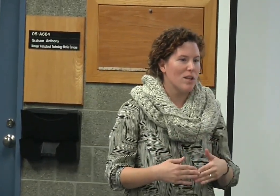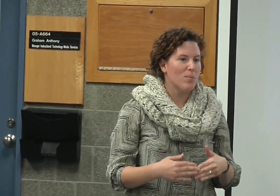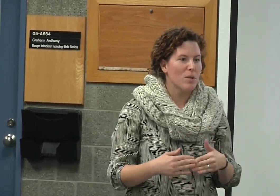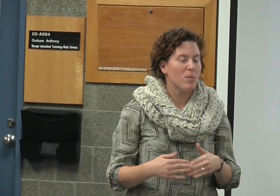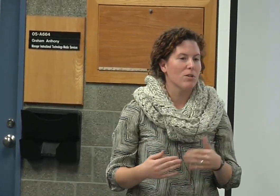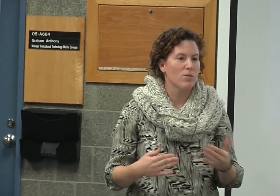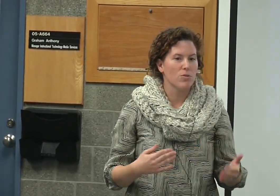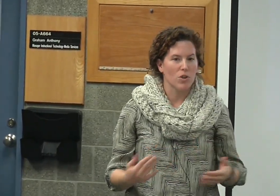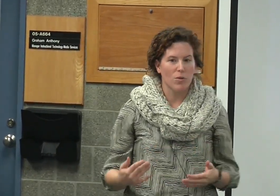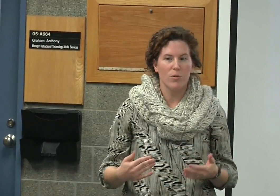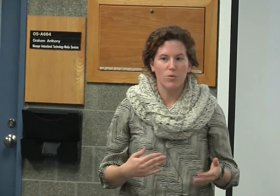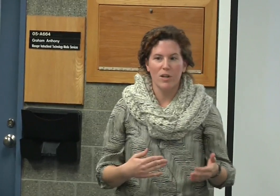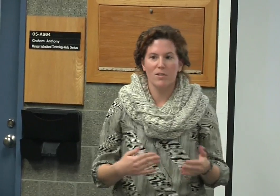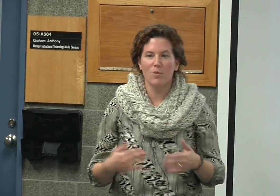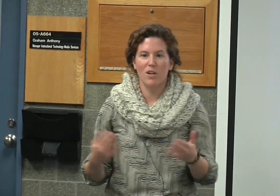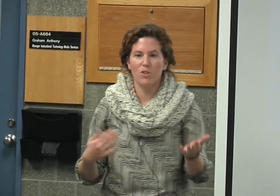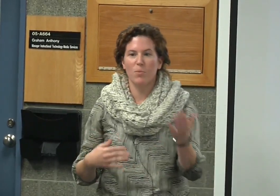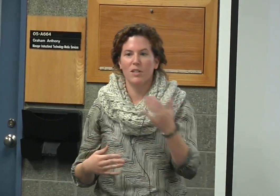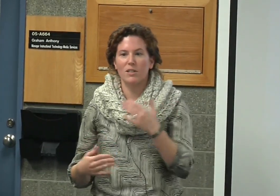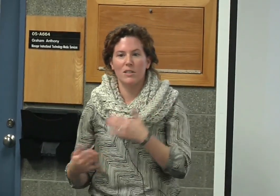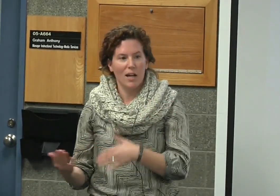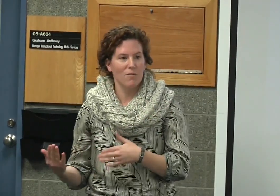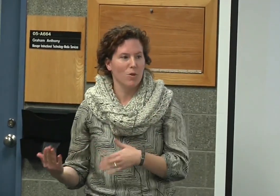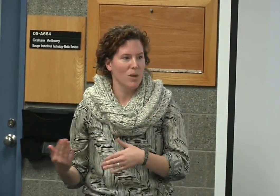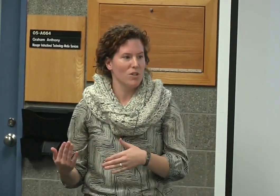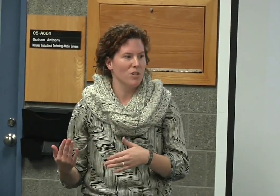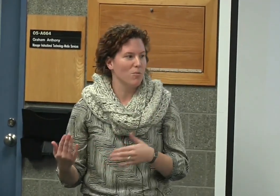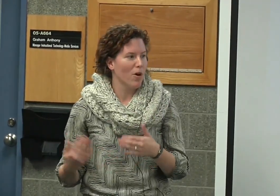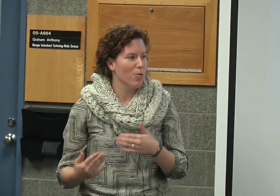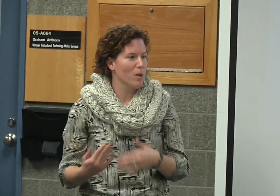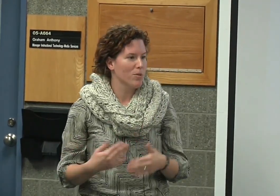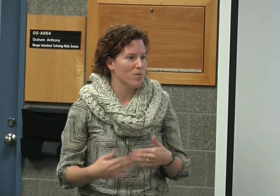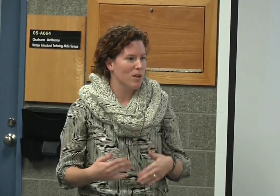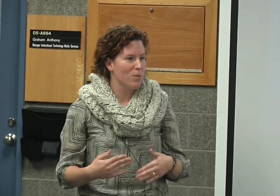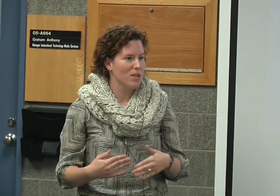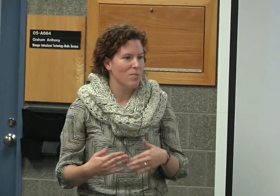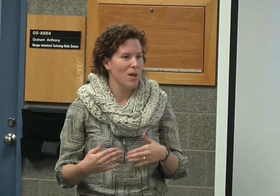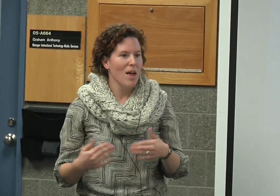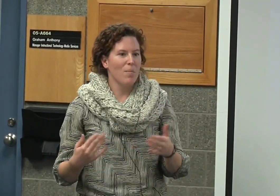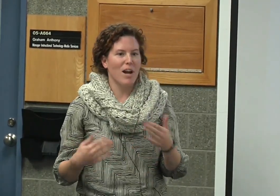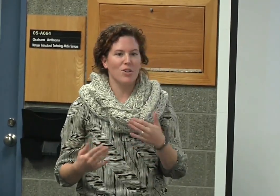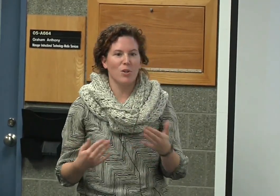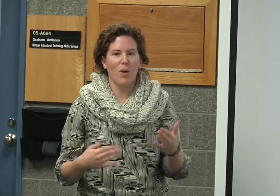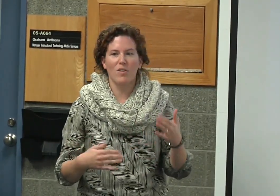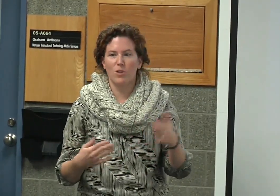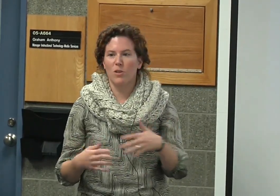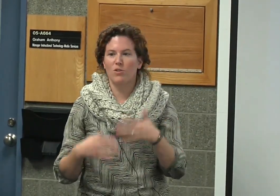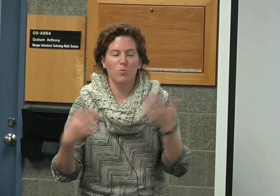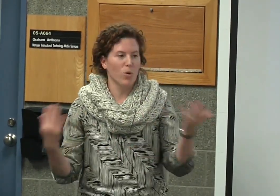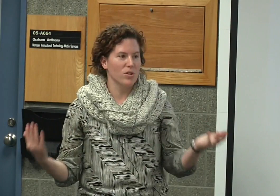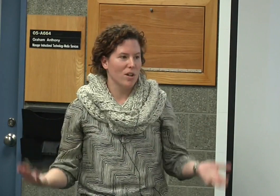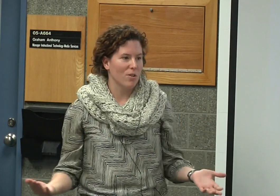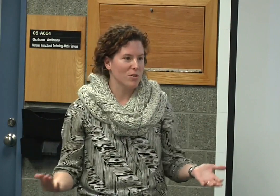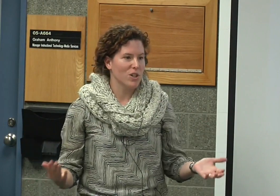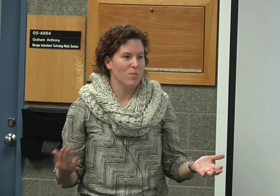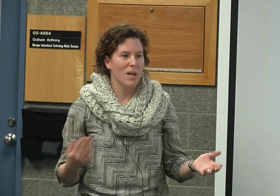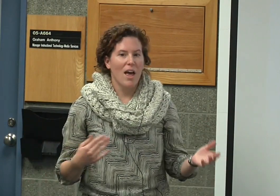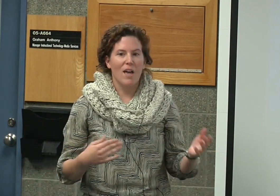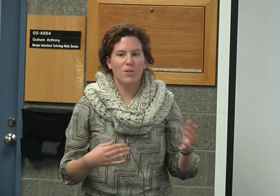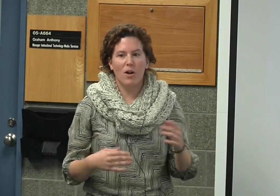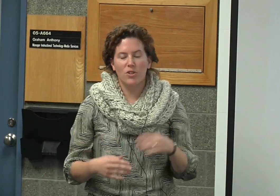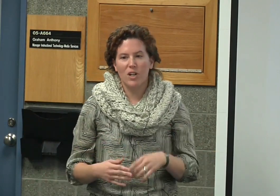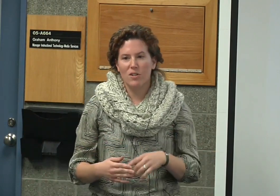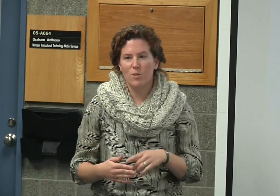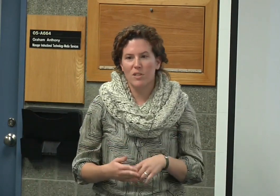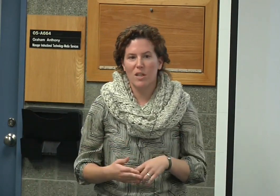you develop in peer-reviewed journals, right? So it's not just a place to get information from other people developing them, but actually a way that you can do more scholarship.